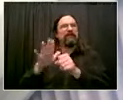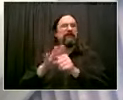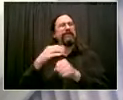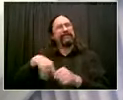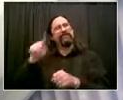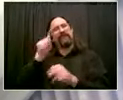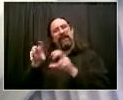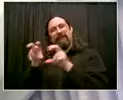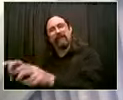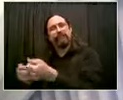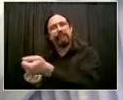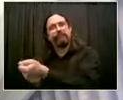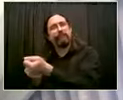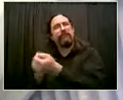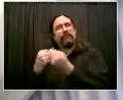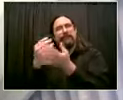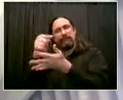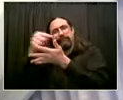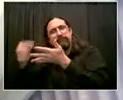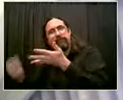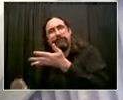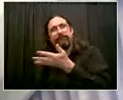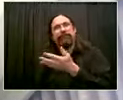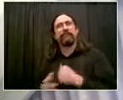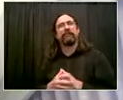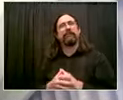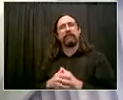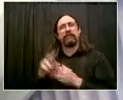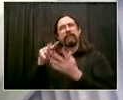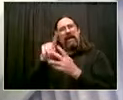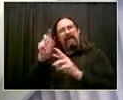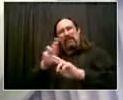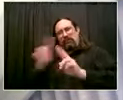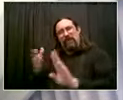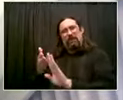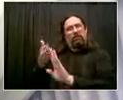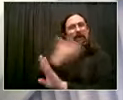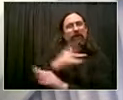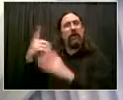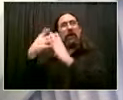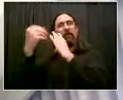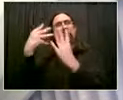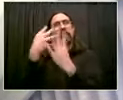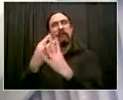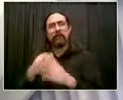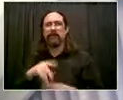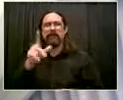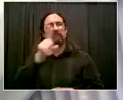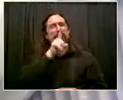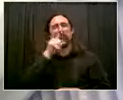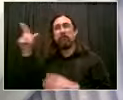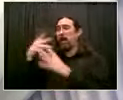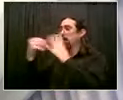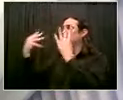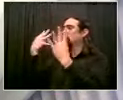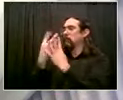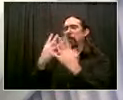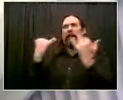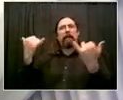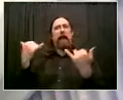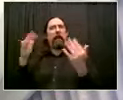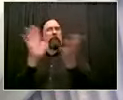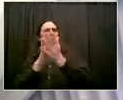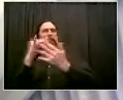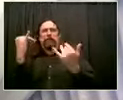because we know if you don't have these services, you're going to end up doing the same things that got you there in the first place. And